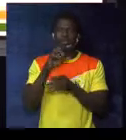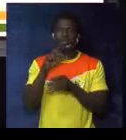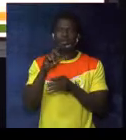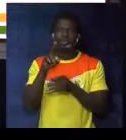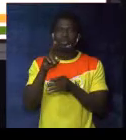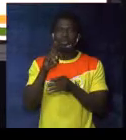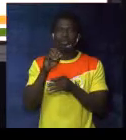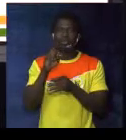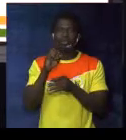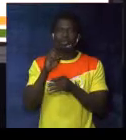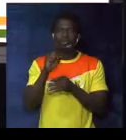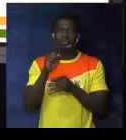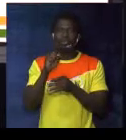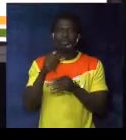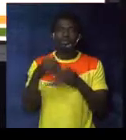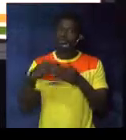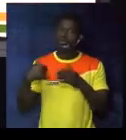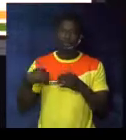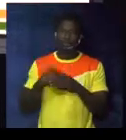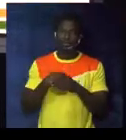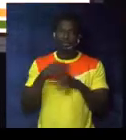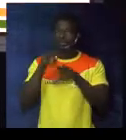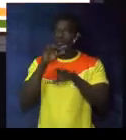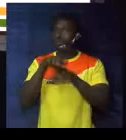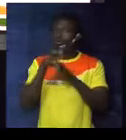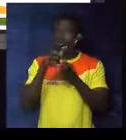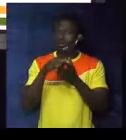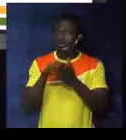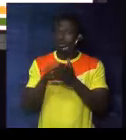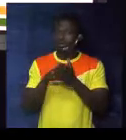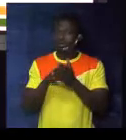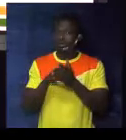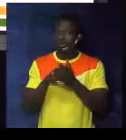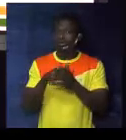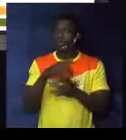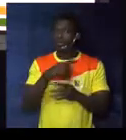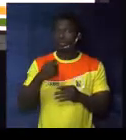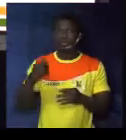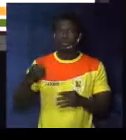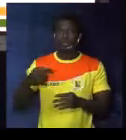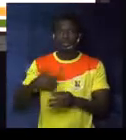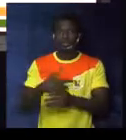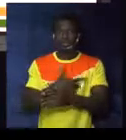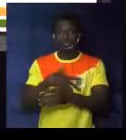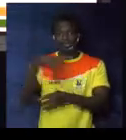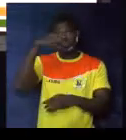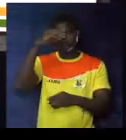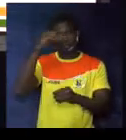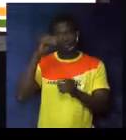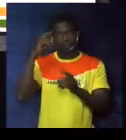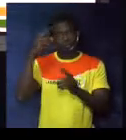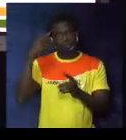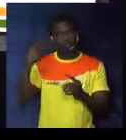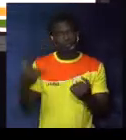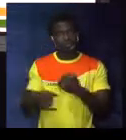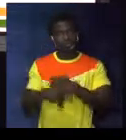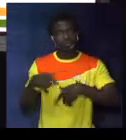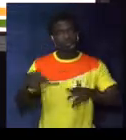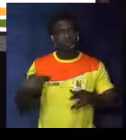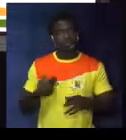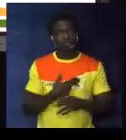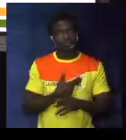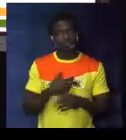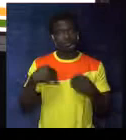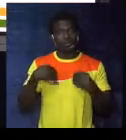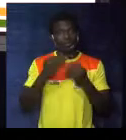defining clauses. Before we look at what defining clauses are and the learning objective for today's lesson,